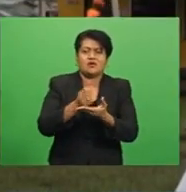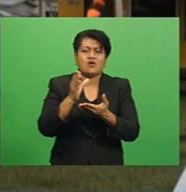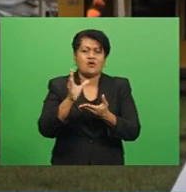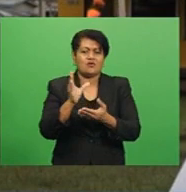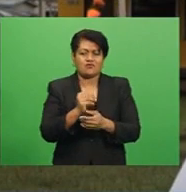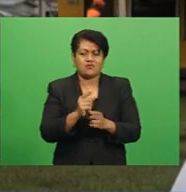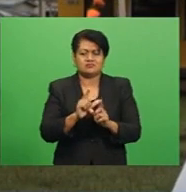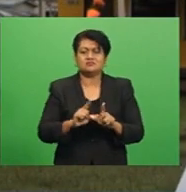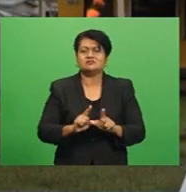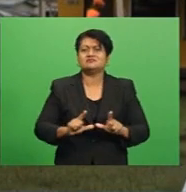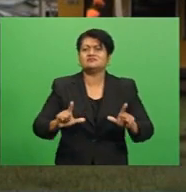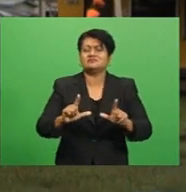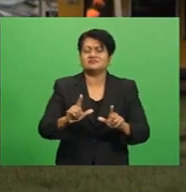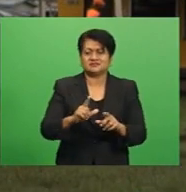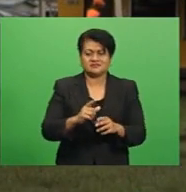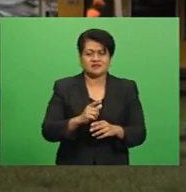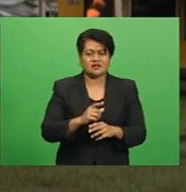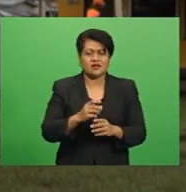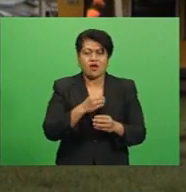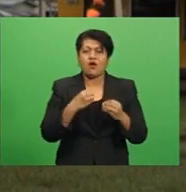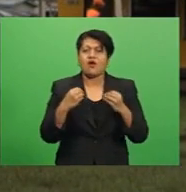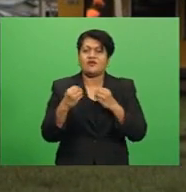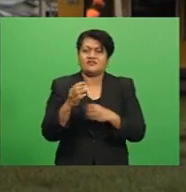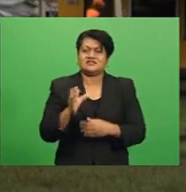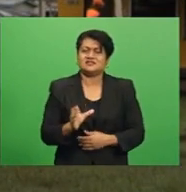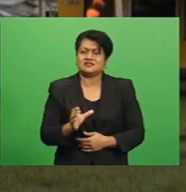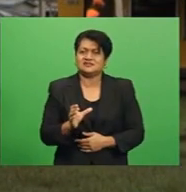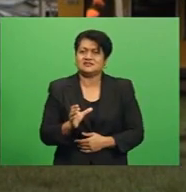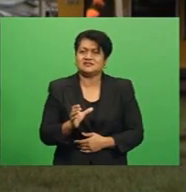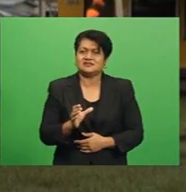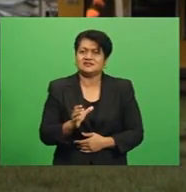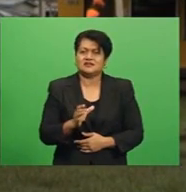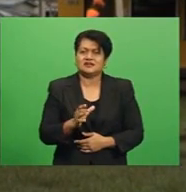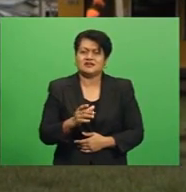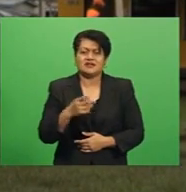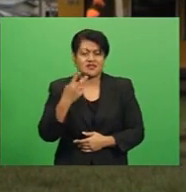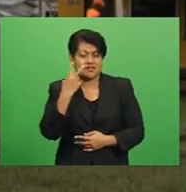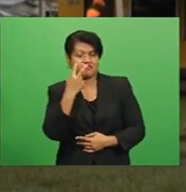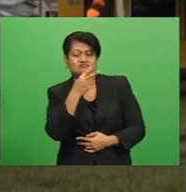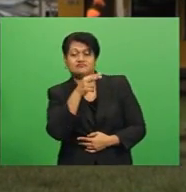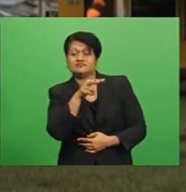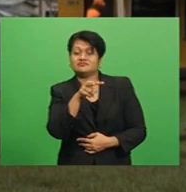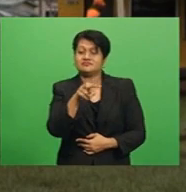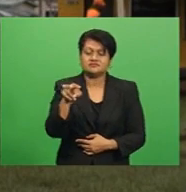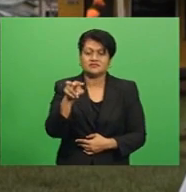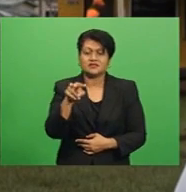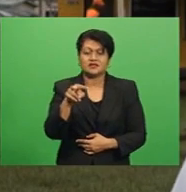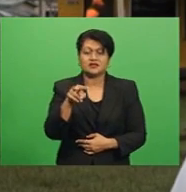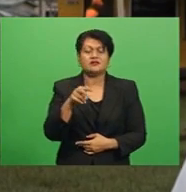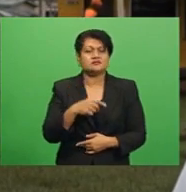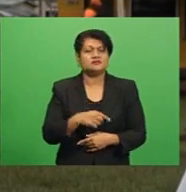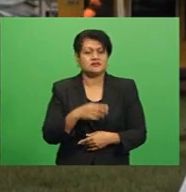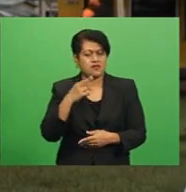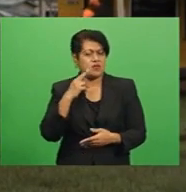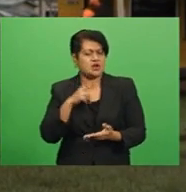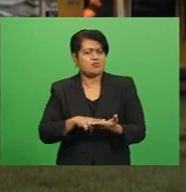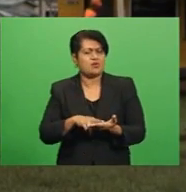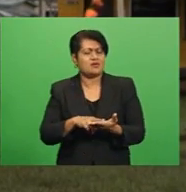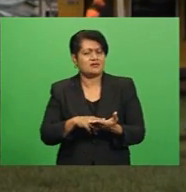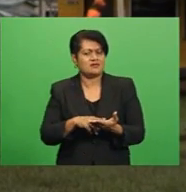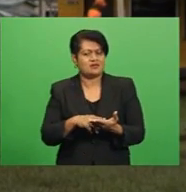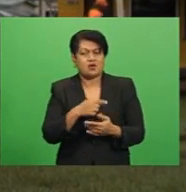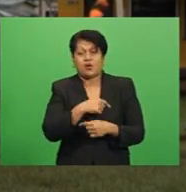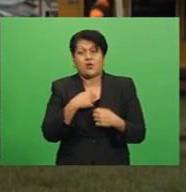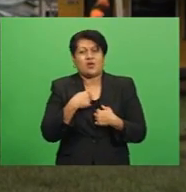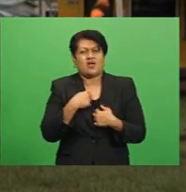district education officers. They have noted everything according to our report, and we are looking